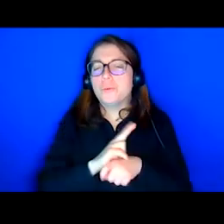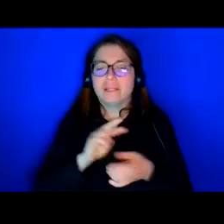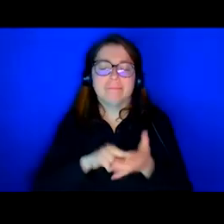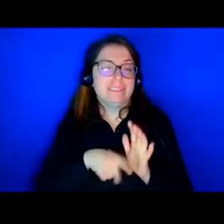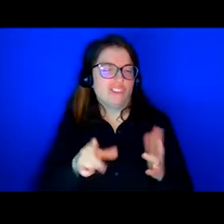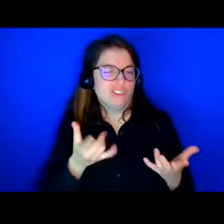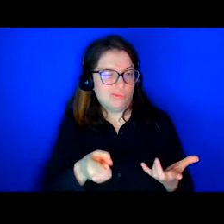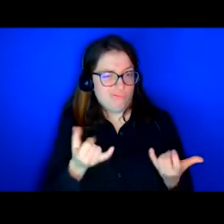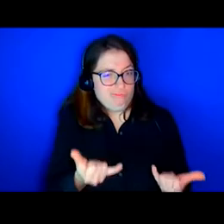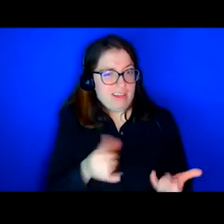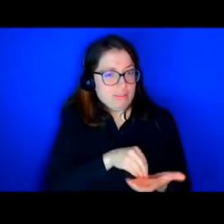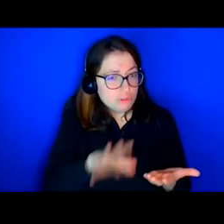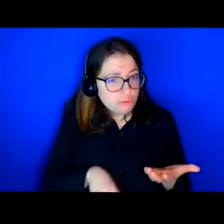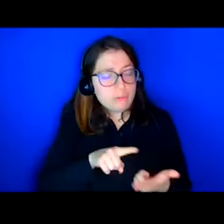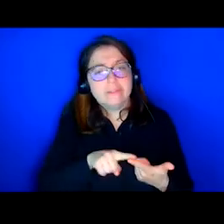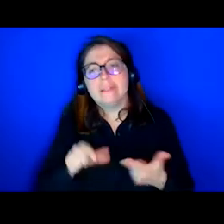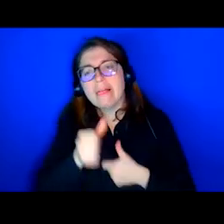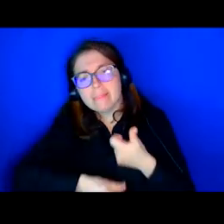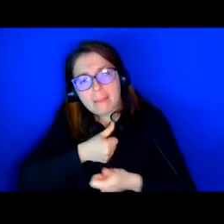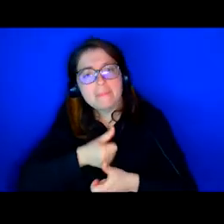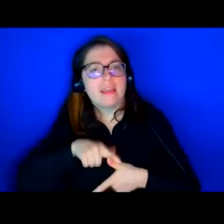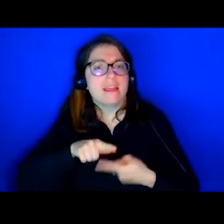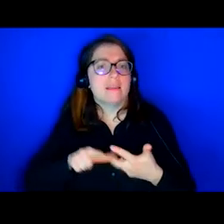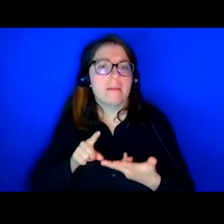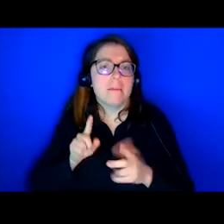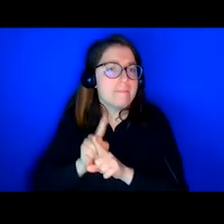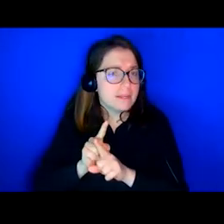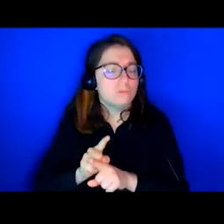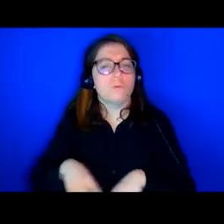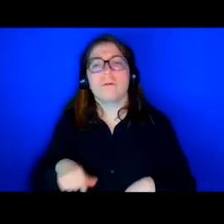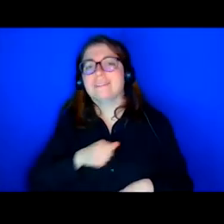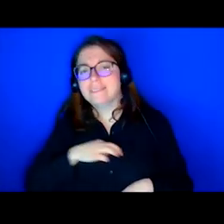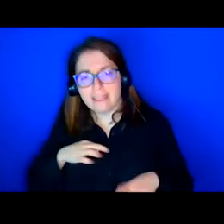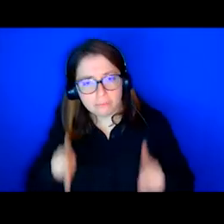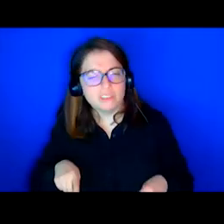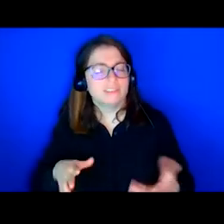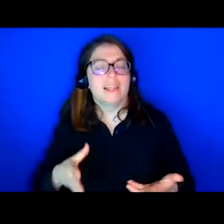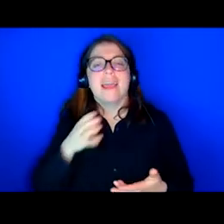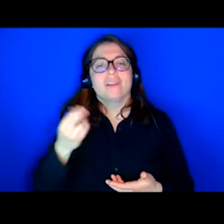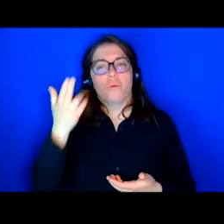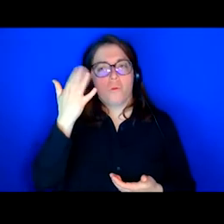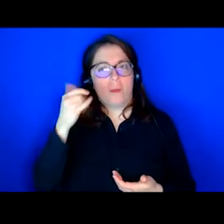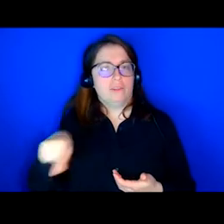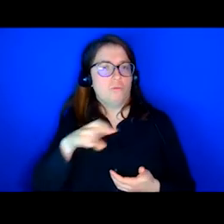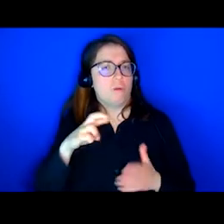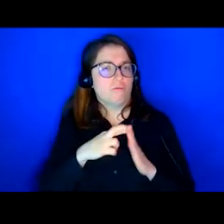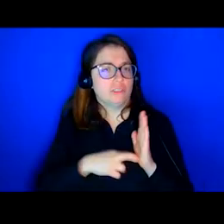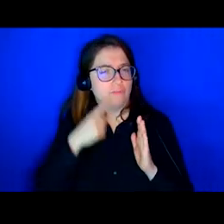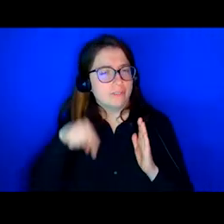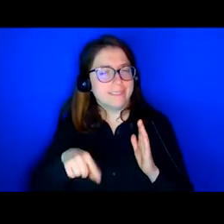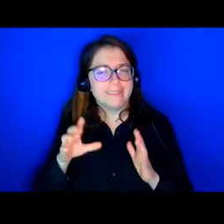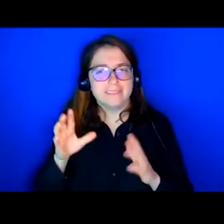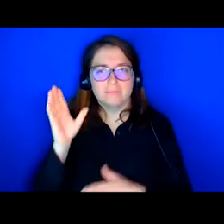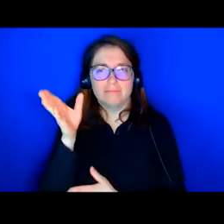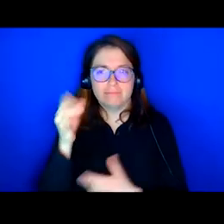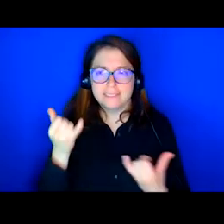a mentor? Are you a staff member as well? And then like, why did you register for today's session? So while everyone puts together that poll